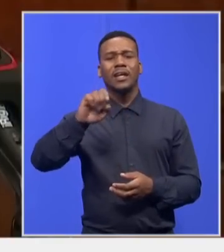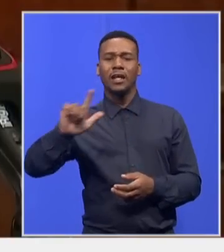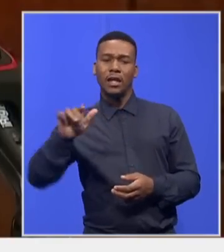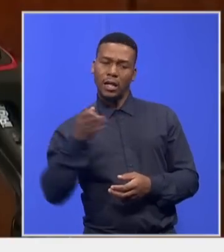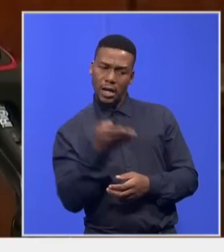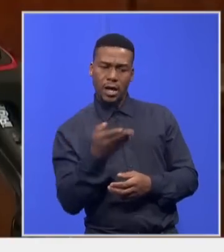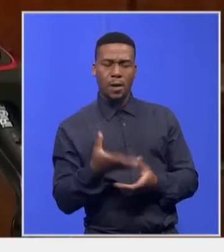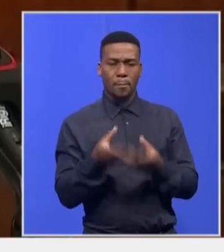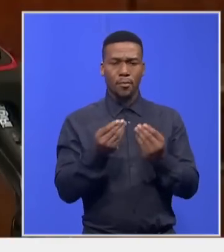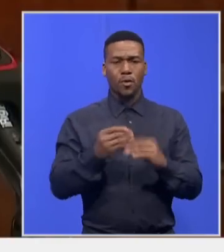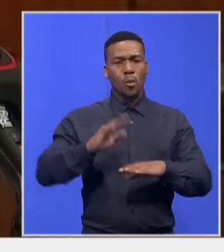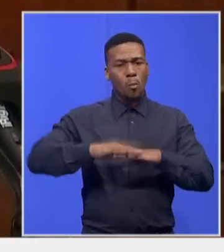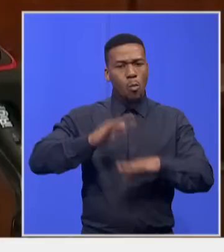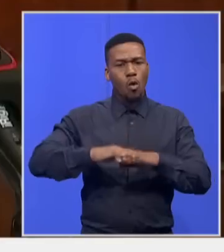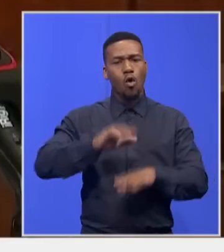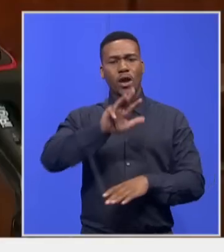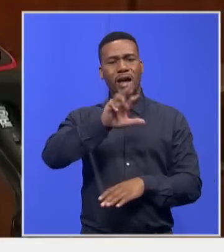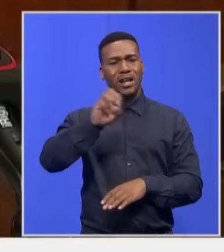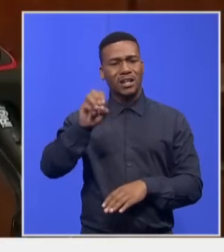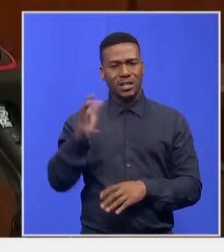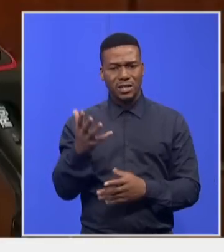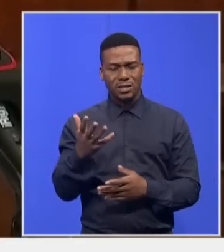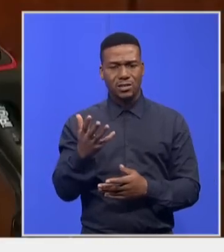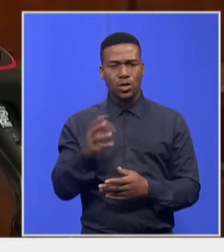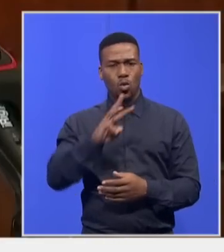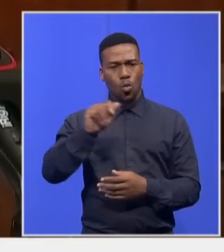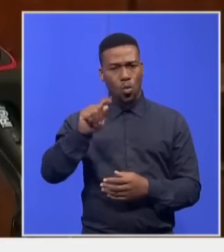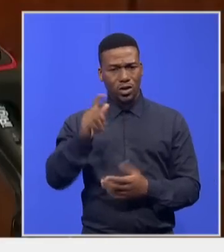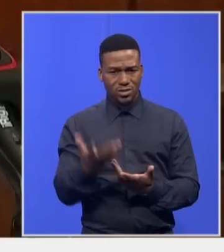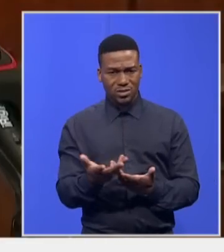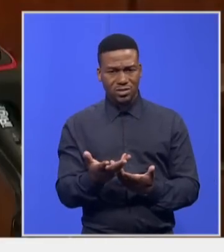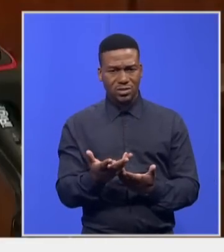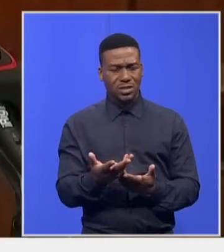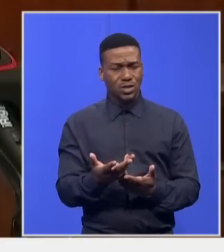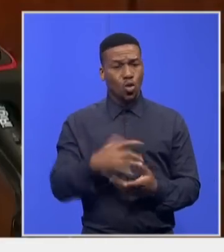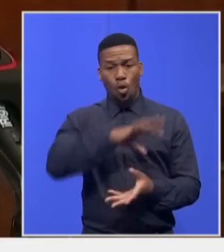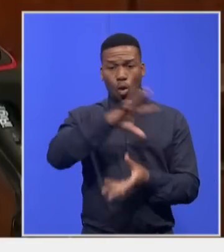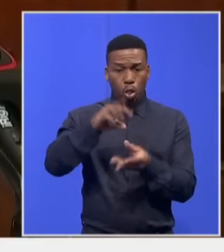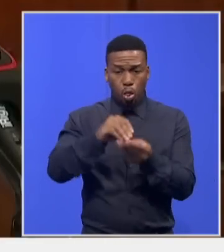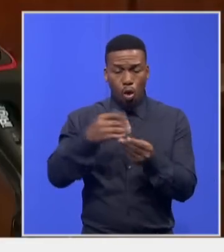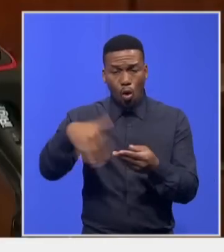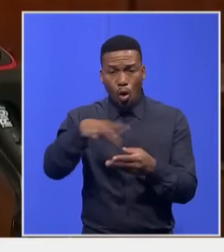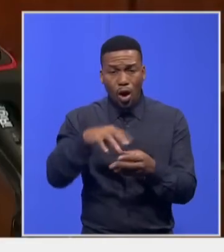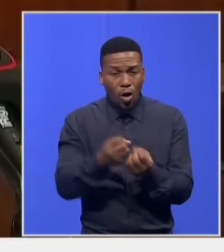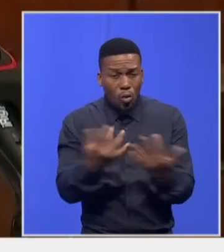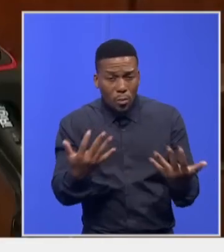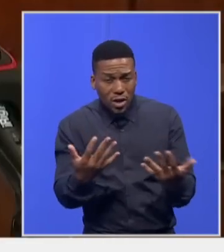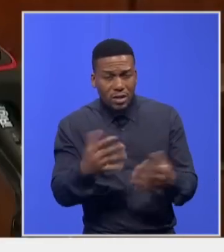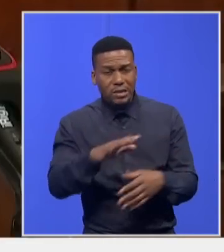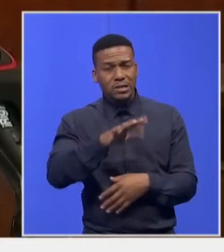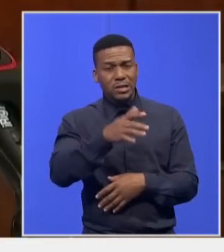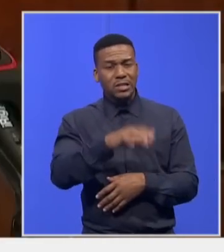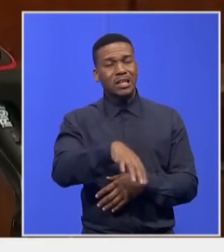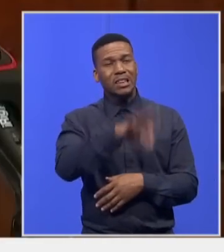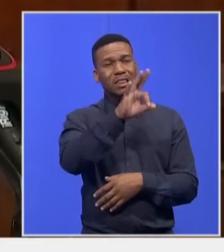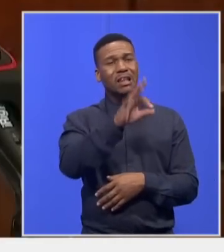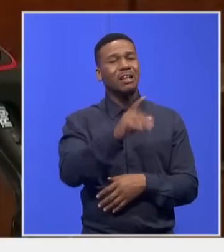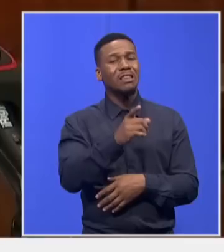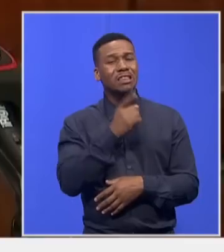like, it's 2,100, is 1,000, is 3,100. Is another 1,200,